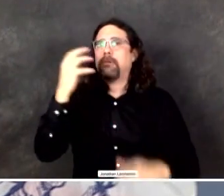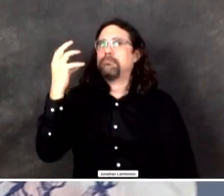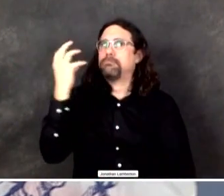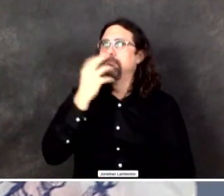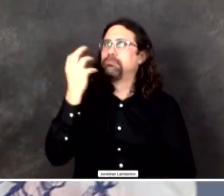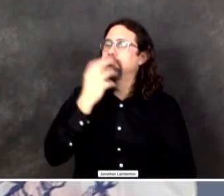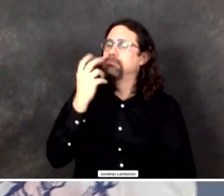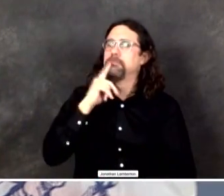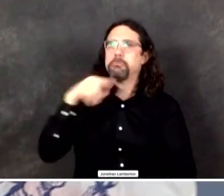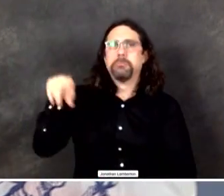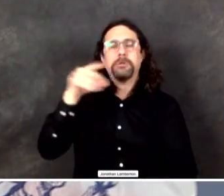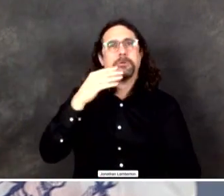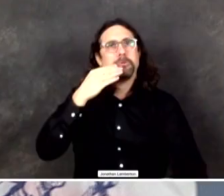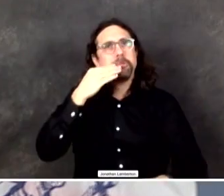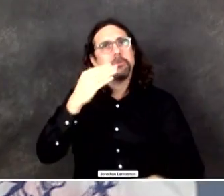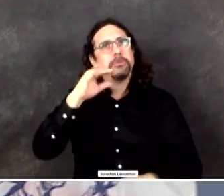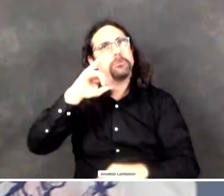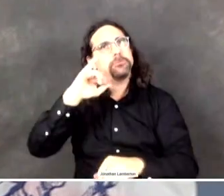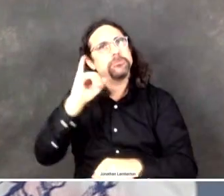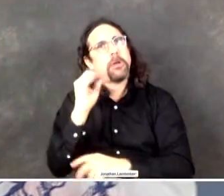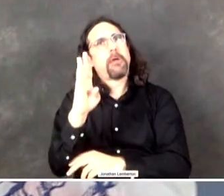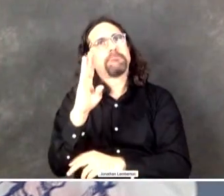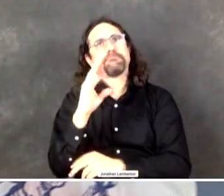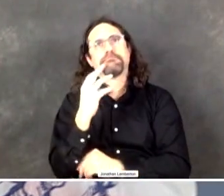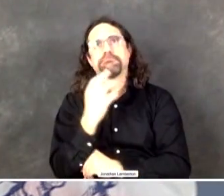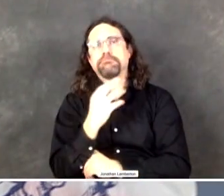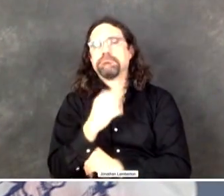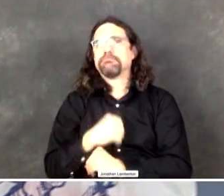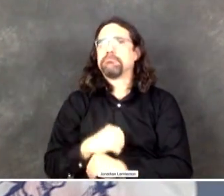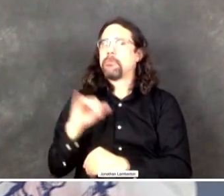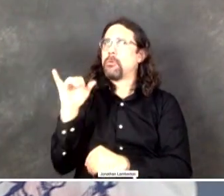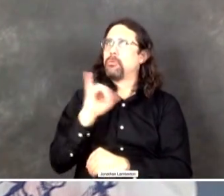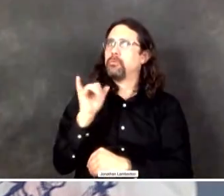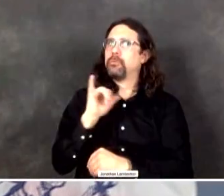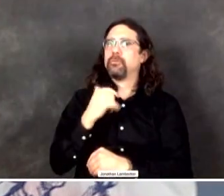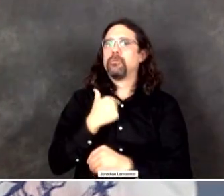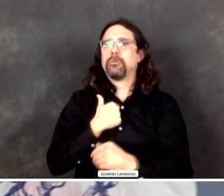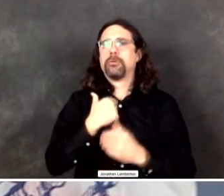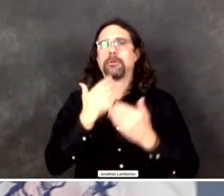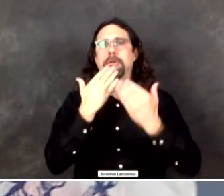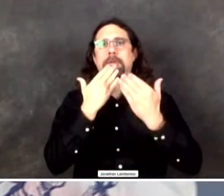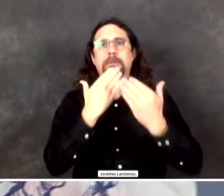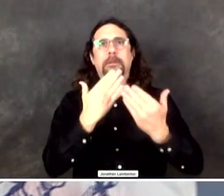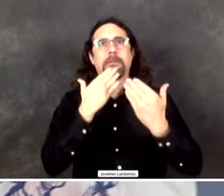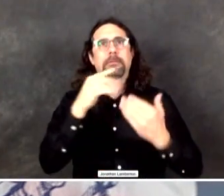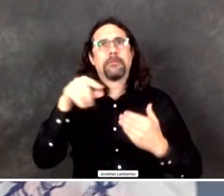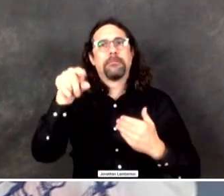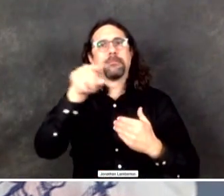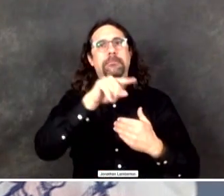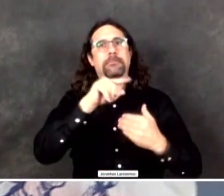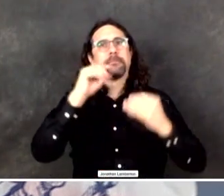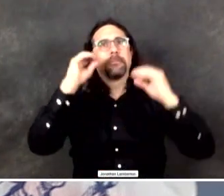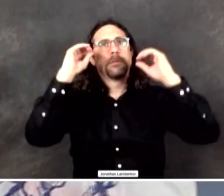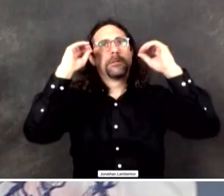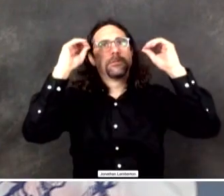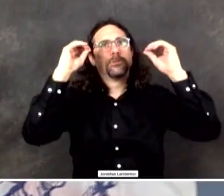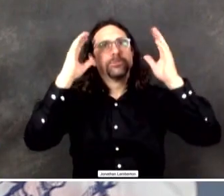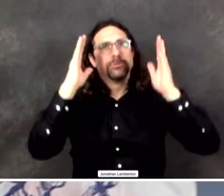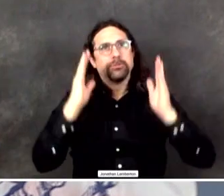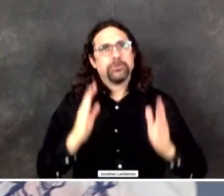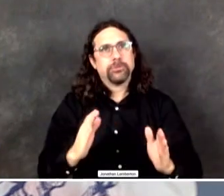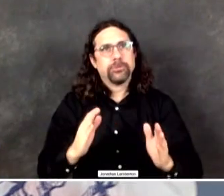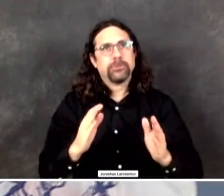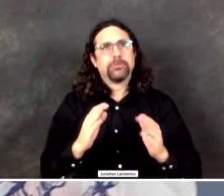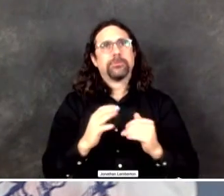up, including all those educators who came in and continue to come into our regional enrichment centers to protect and teach